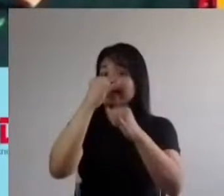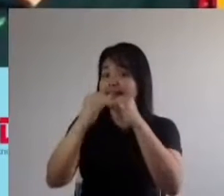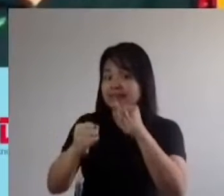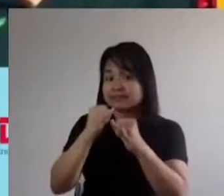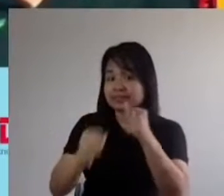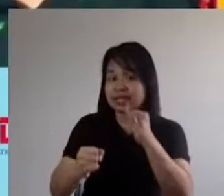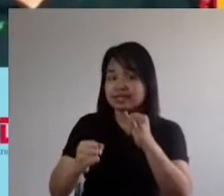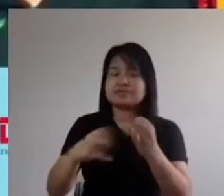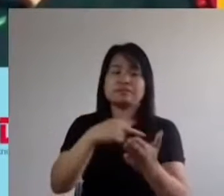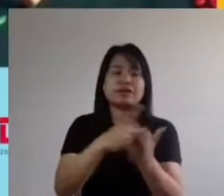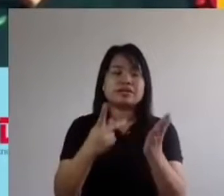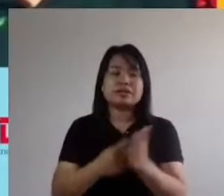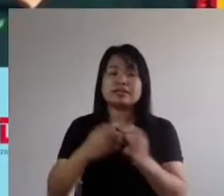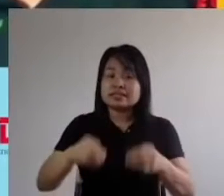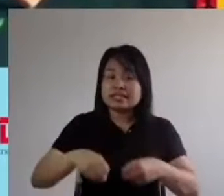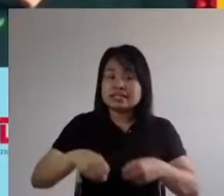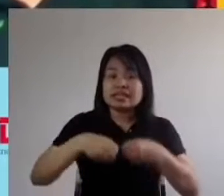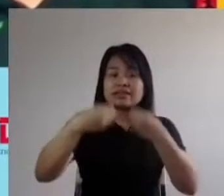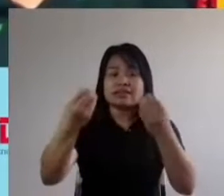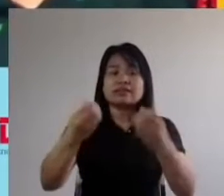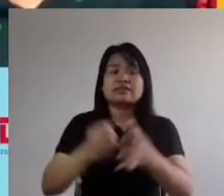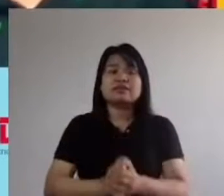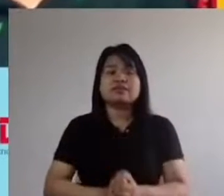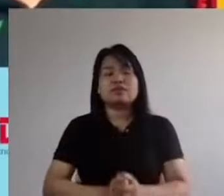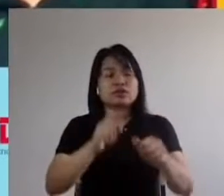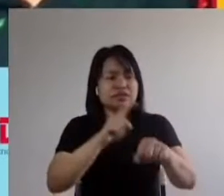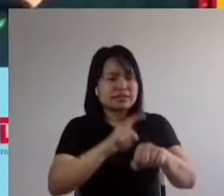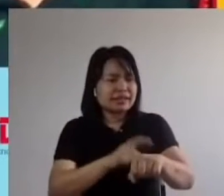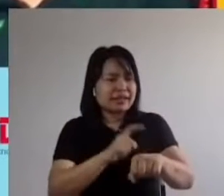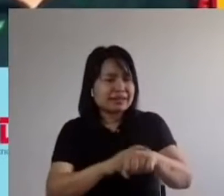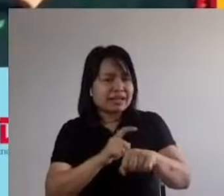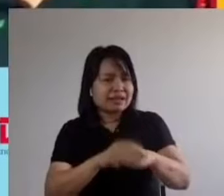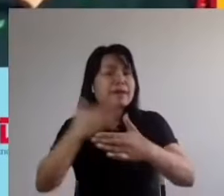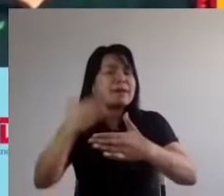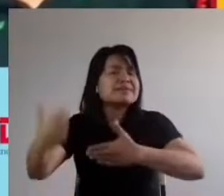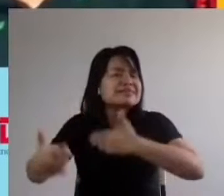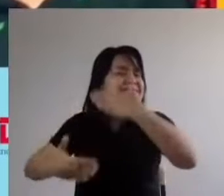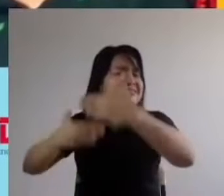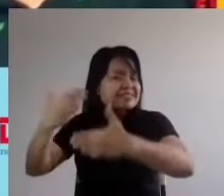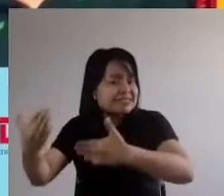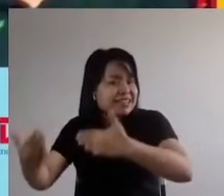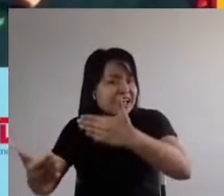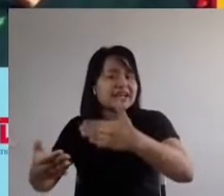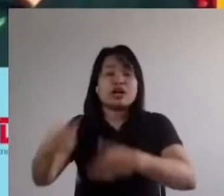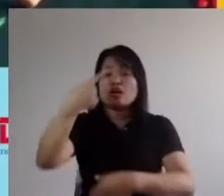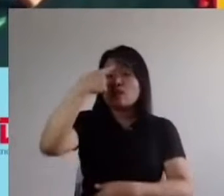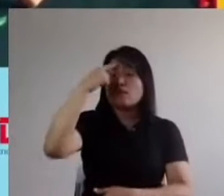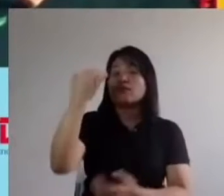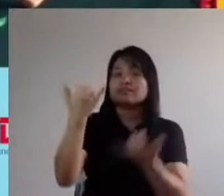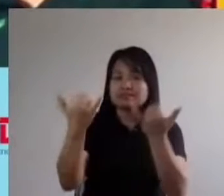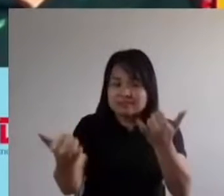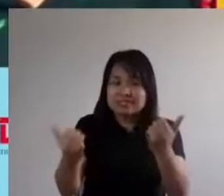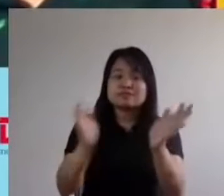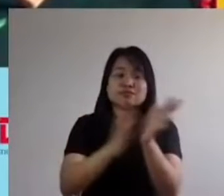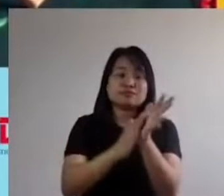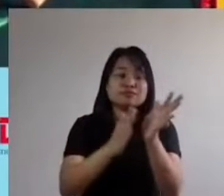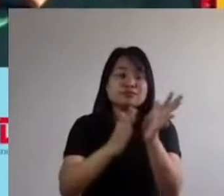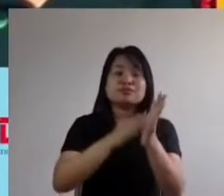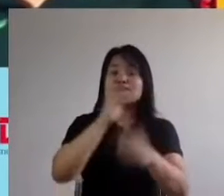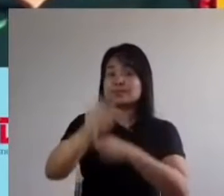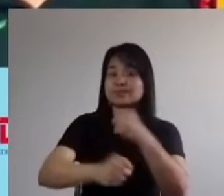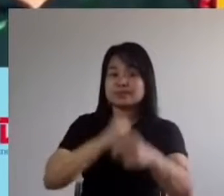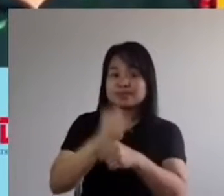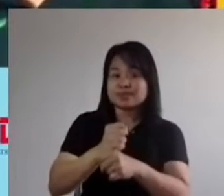into the timeline or the RPMS cycle for this school year. So moving on with